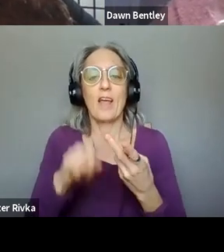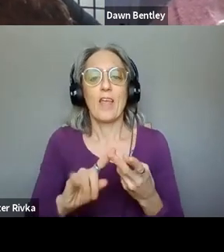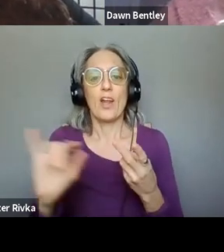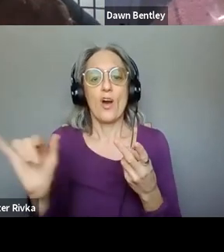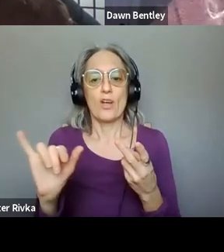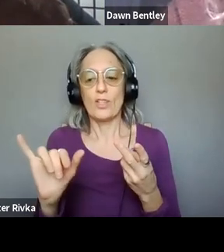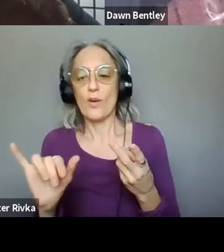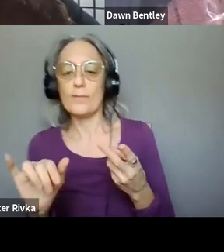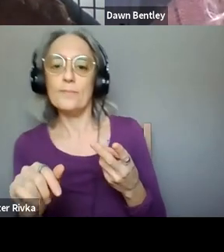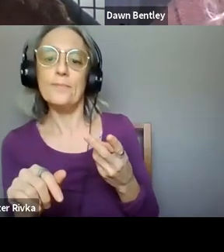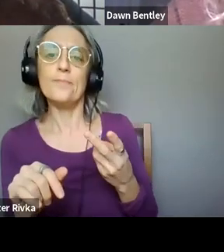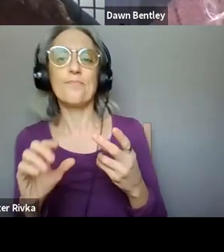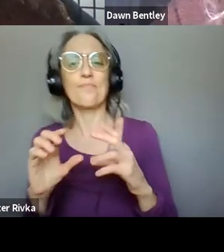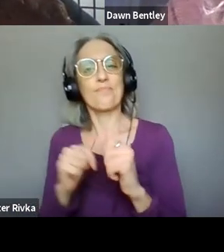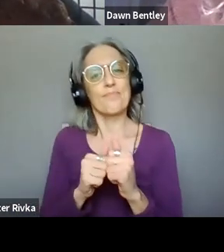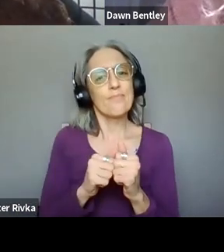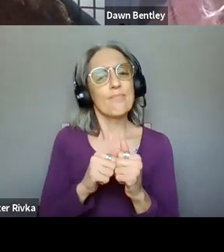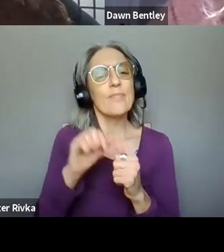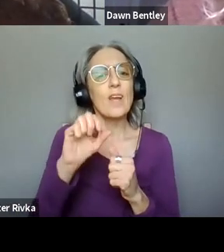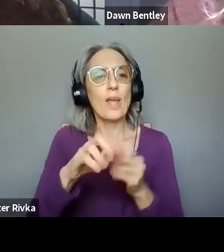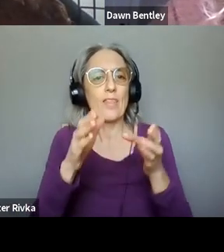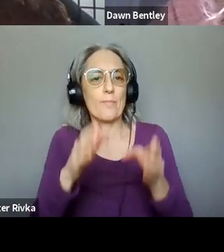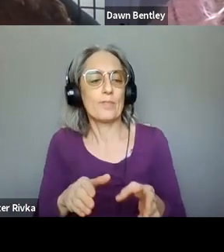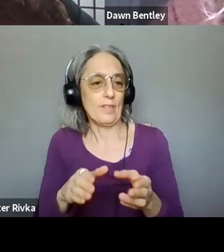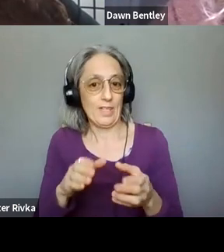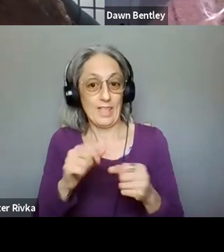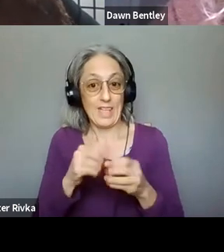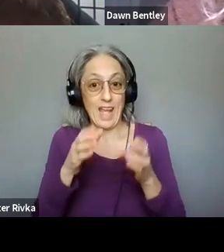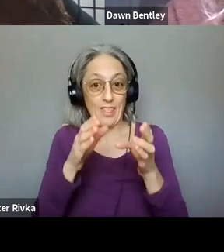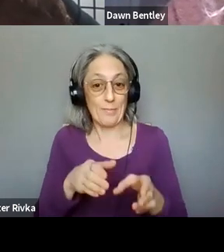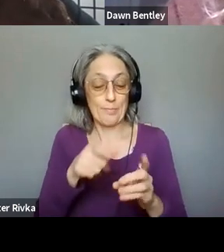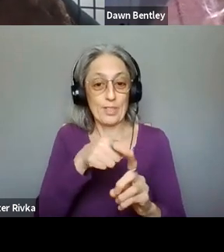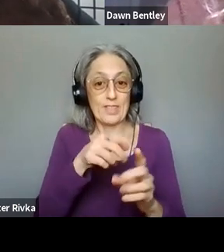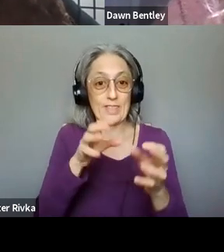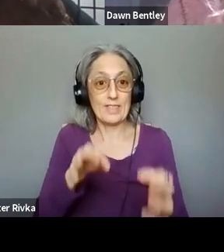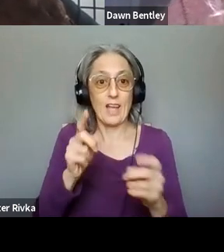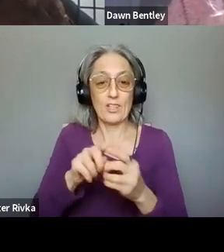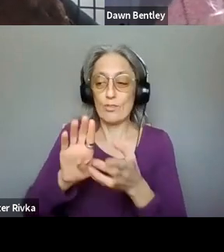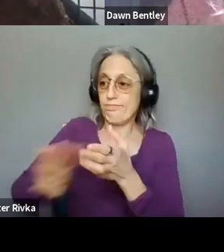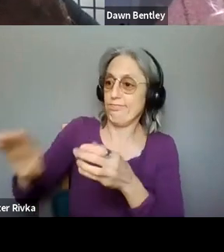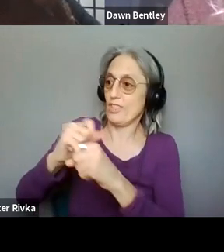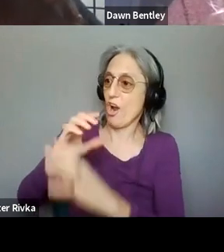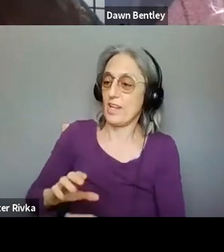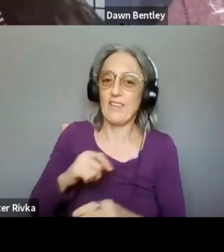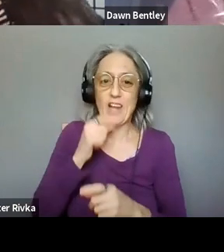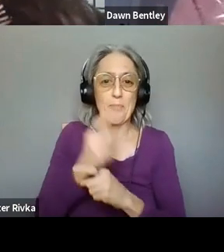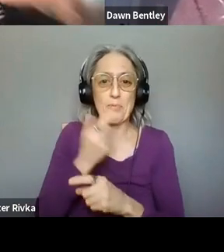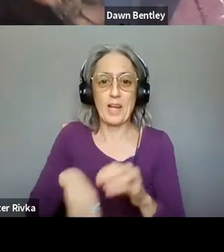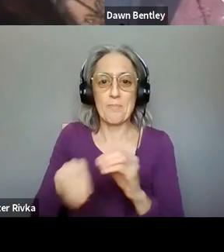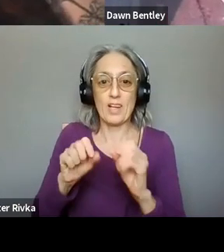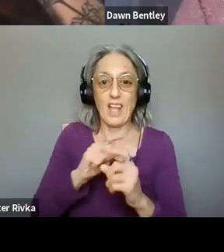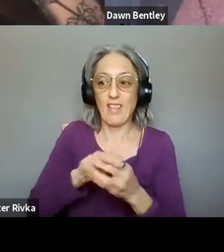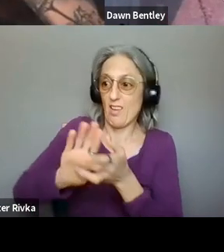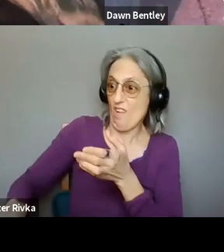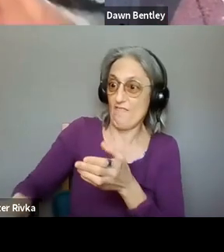that, how is an individual able to, or are they able to terminate guardianship if it's no longer appropriate? Yeah,